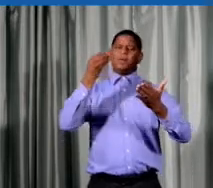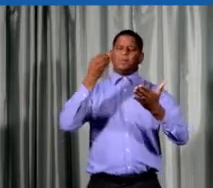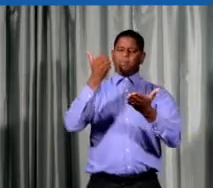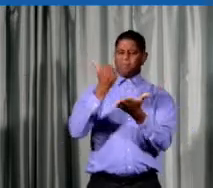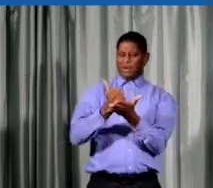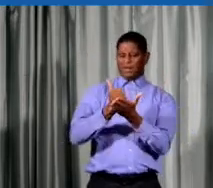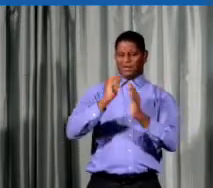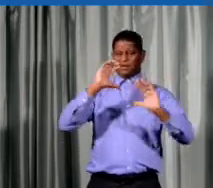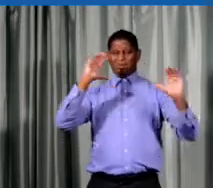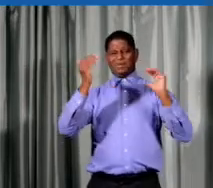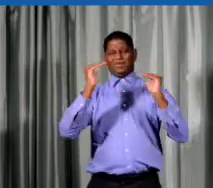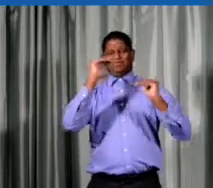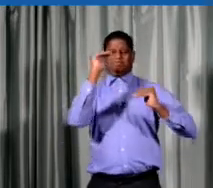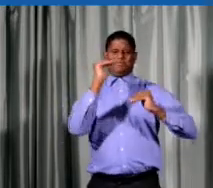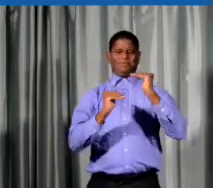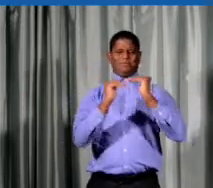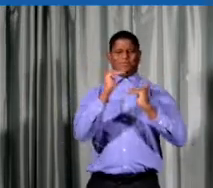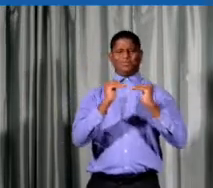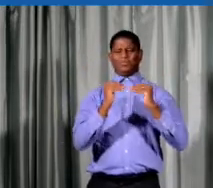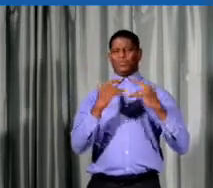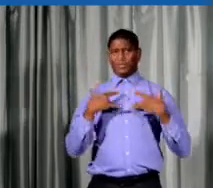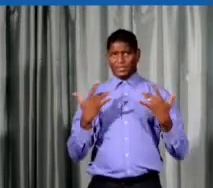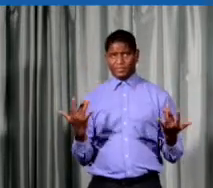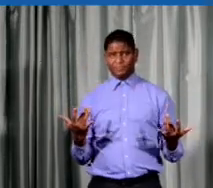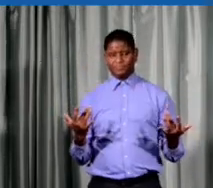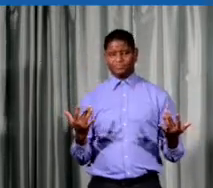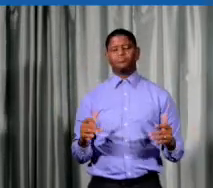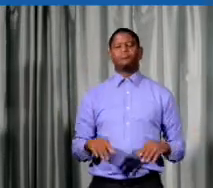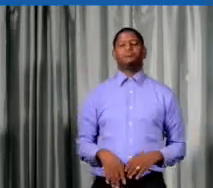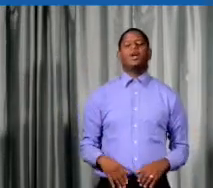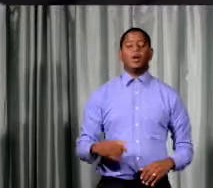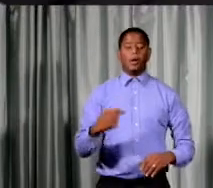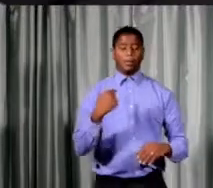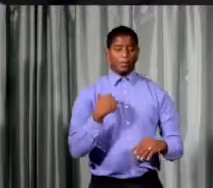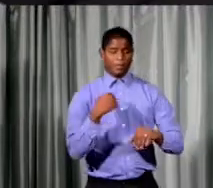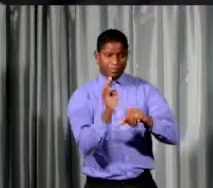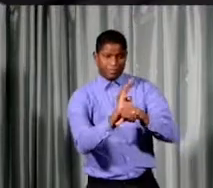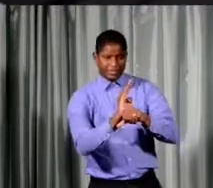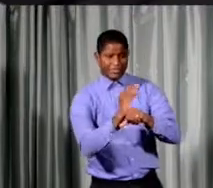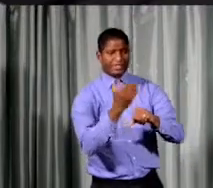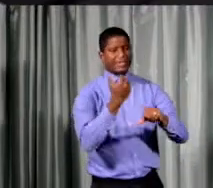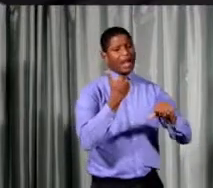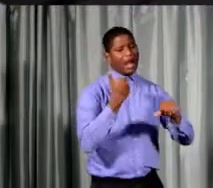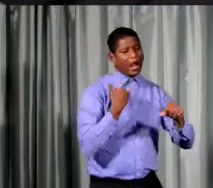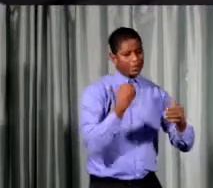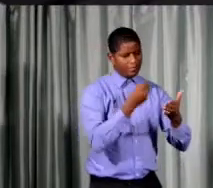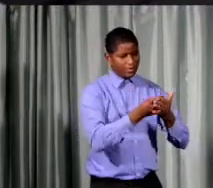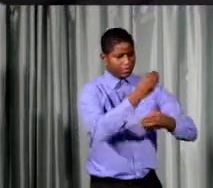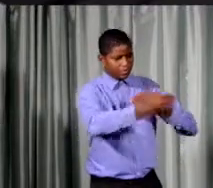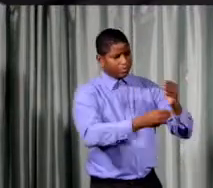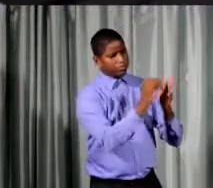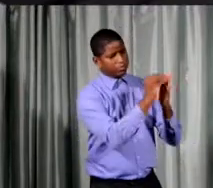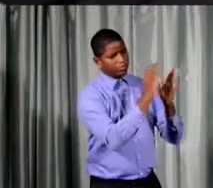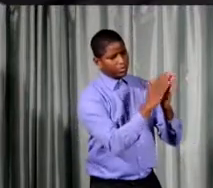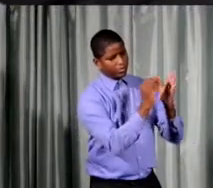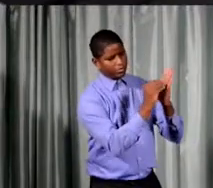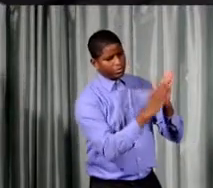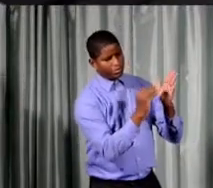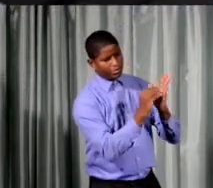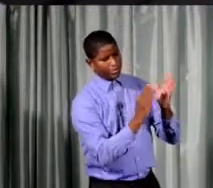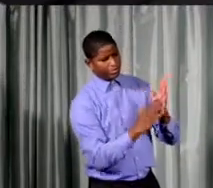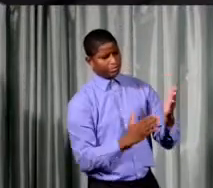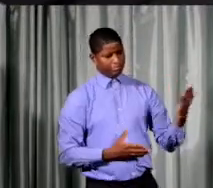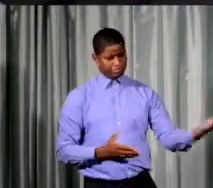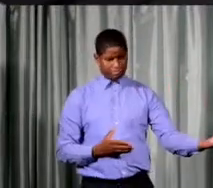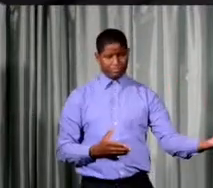What a bank reconciliation is very simple. You will have your records in your accounting